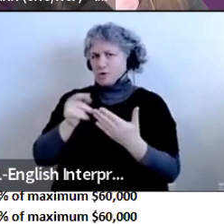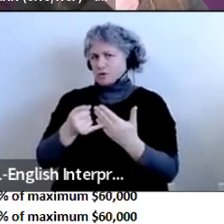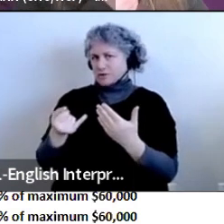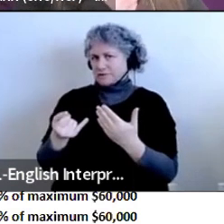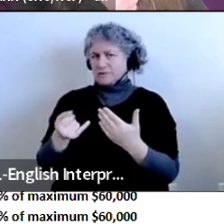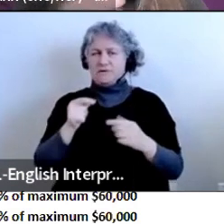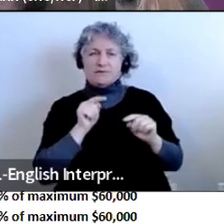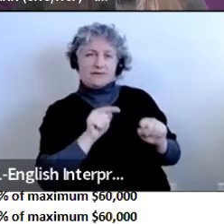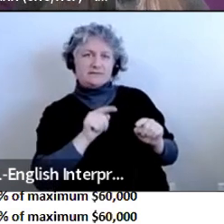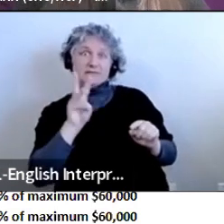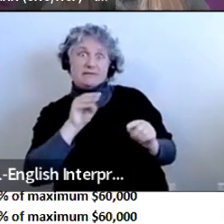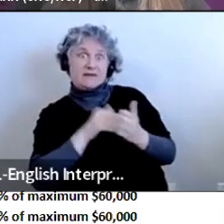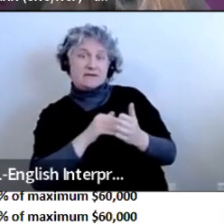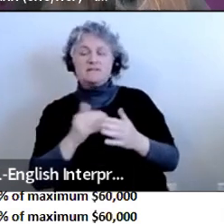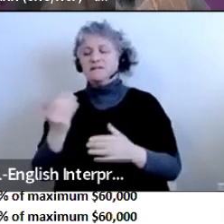program, it would be $15,000.